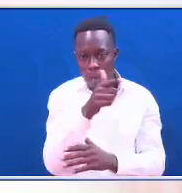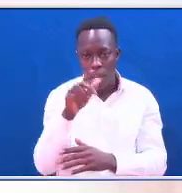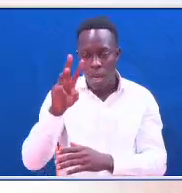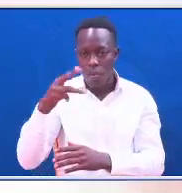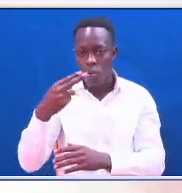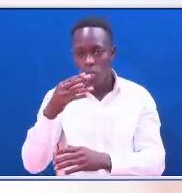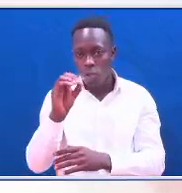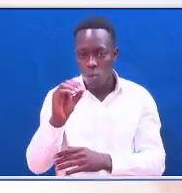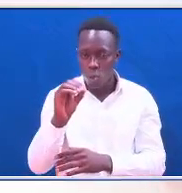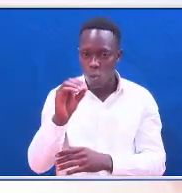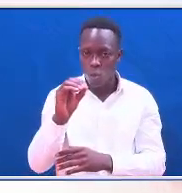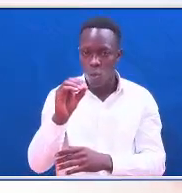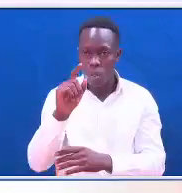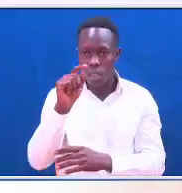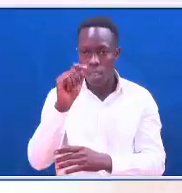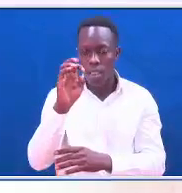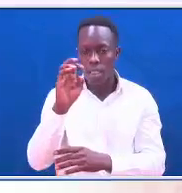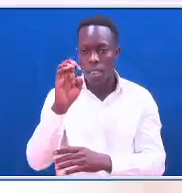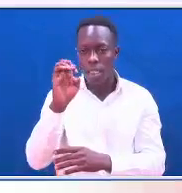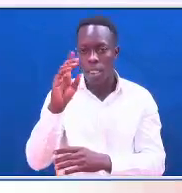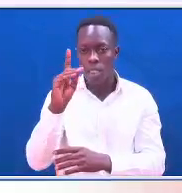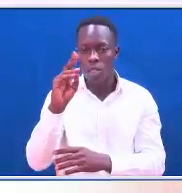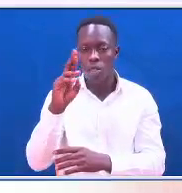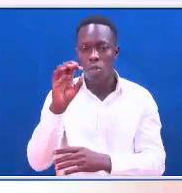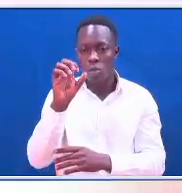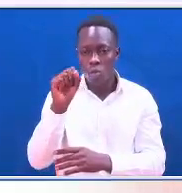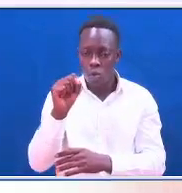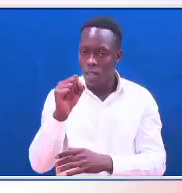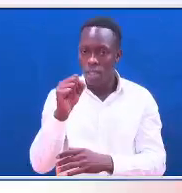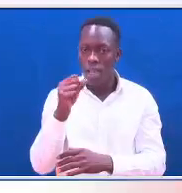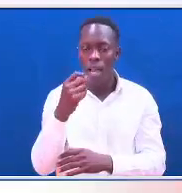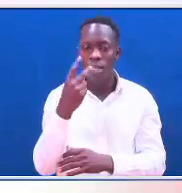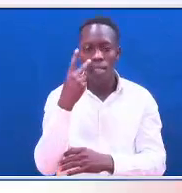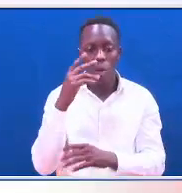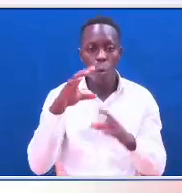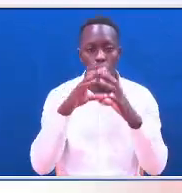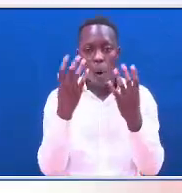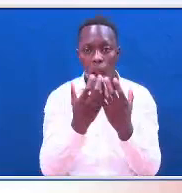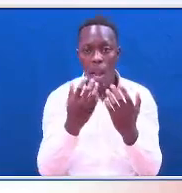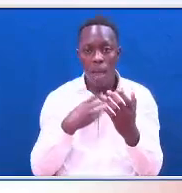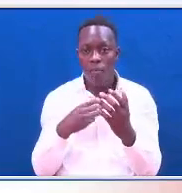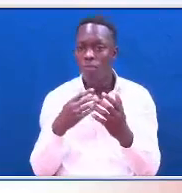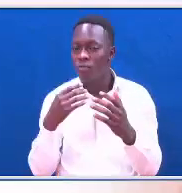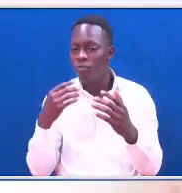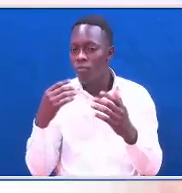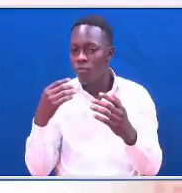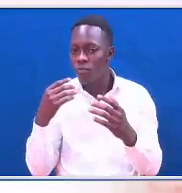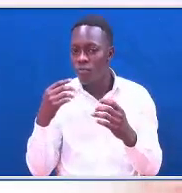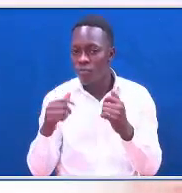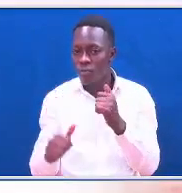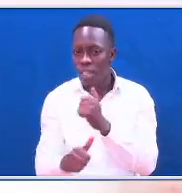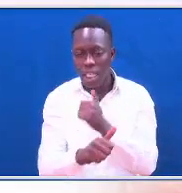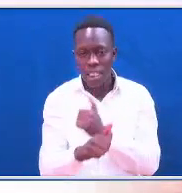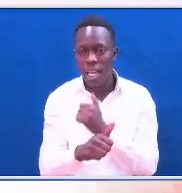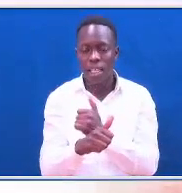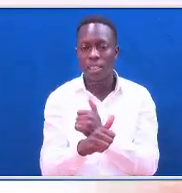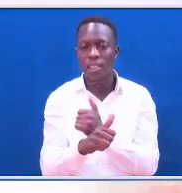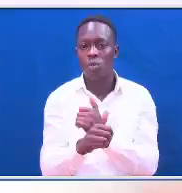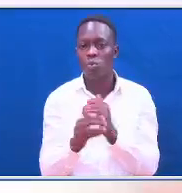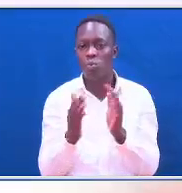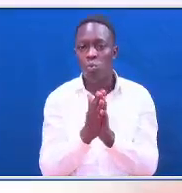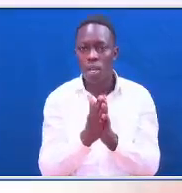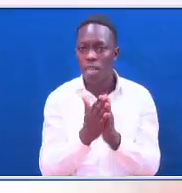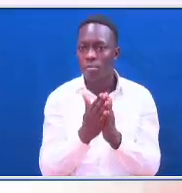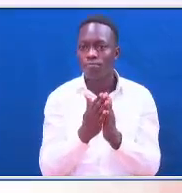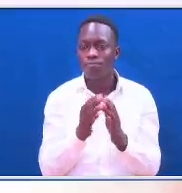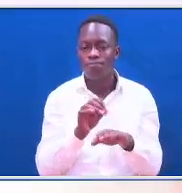Director General Tedros Adhanom said the world is witnessing a very dangerous phase compounded by the rapid transmission